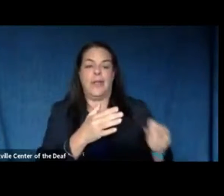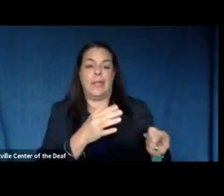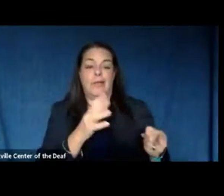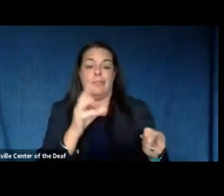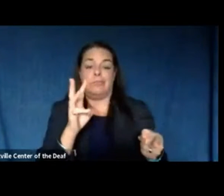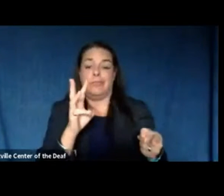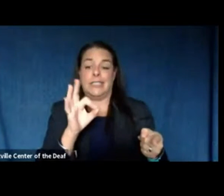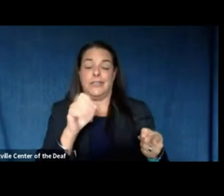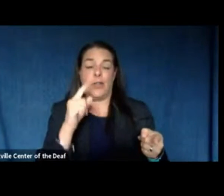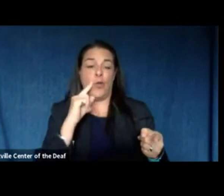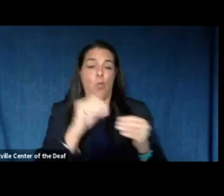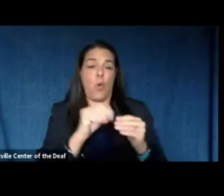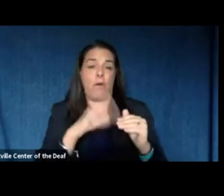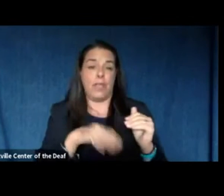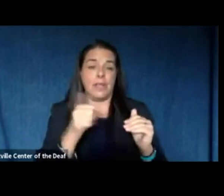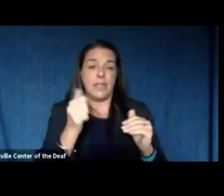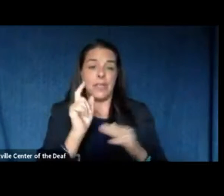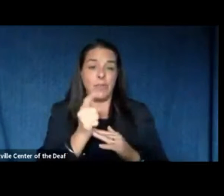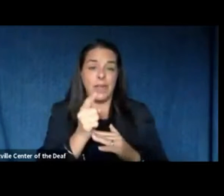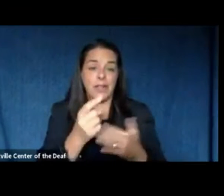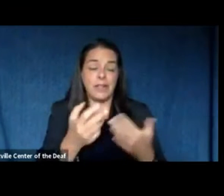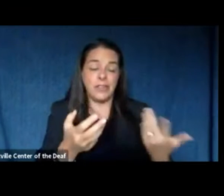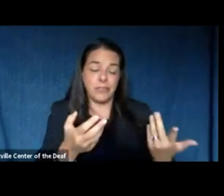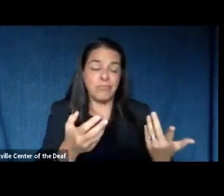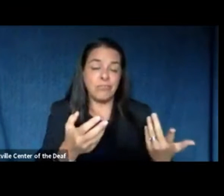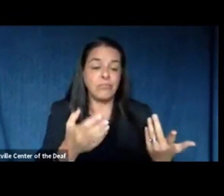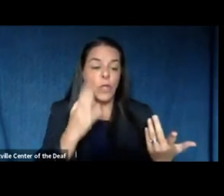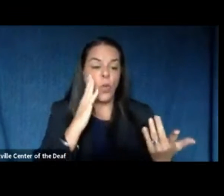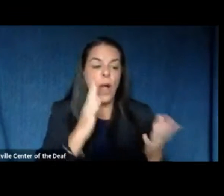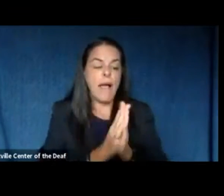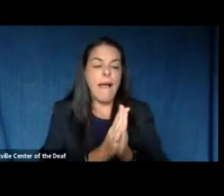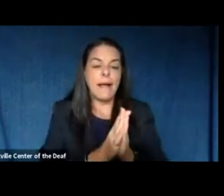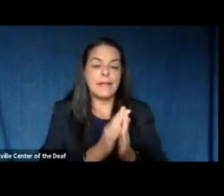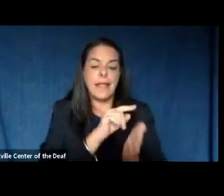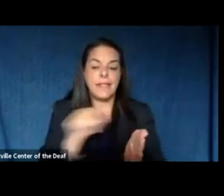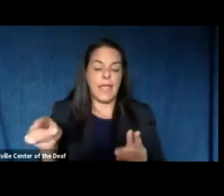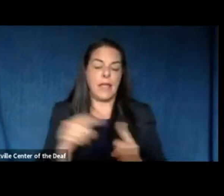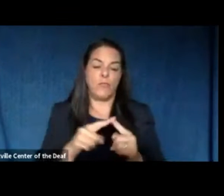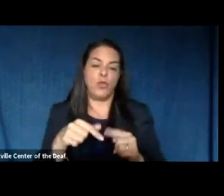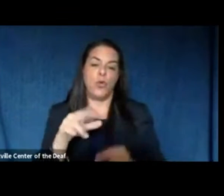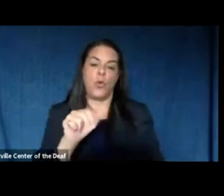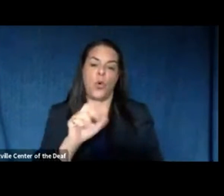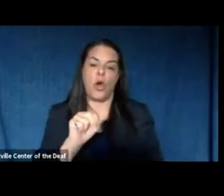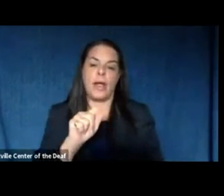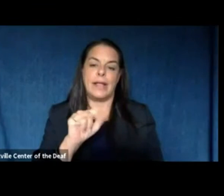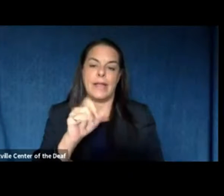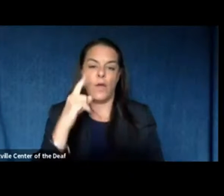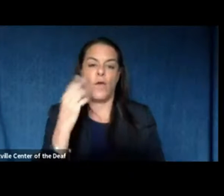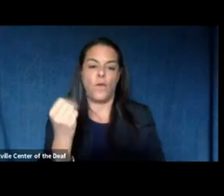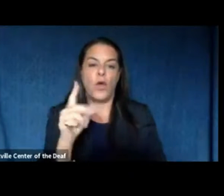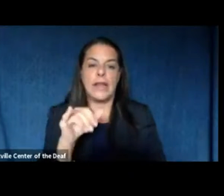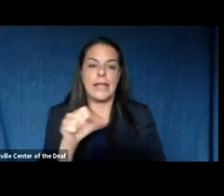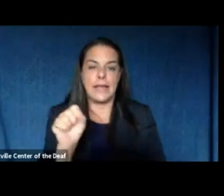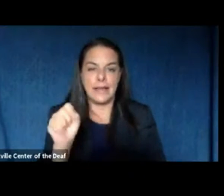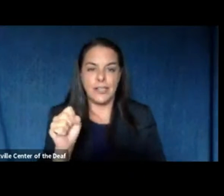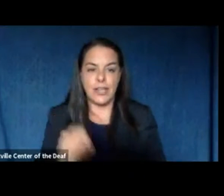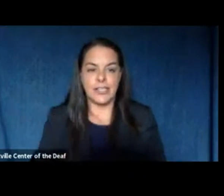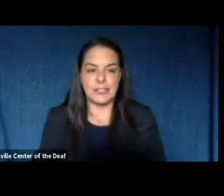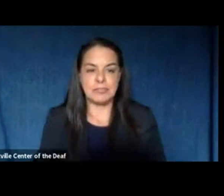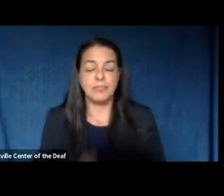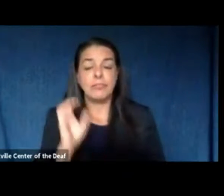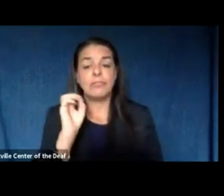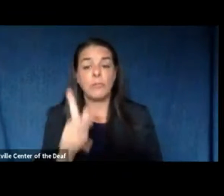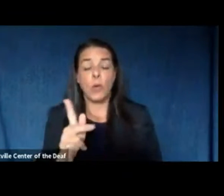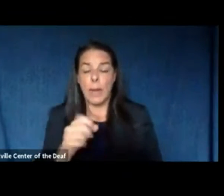feet for more than 10 minutes of that person will be asked to quarantine for 14 days. All right, just making sure. Any other